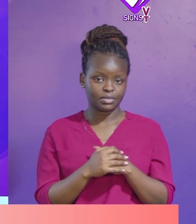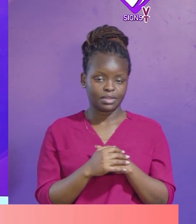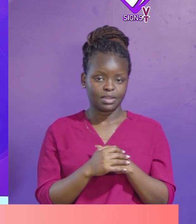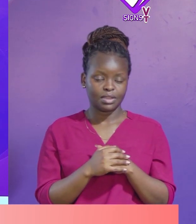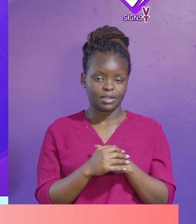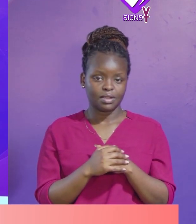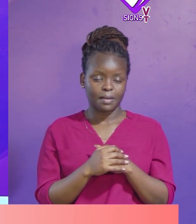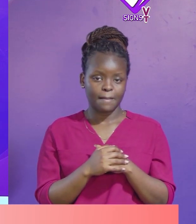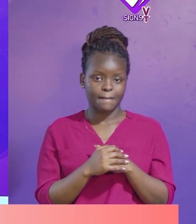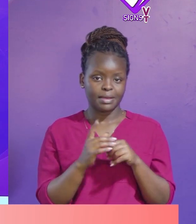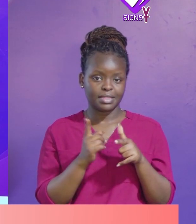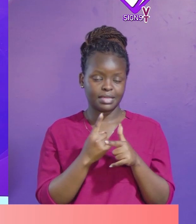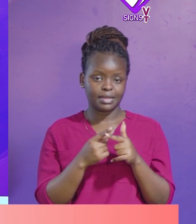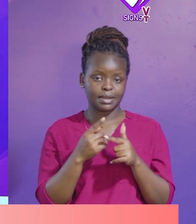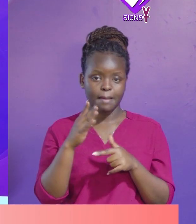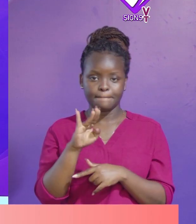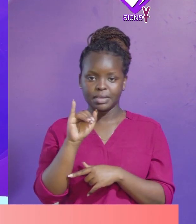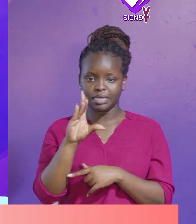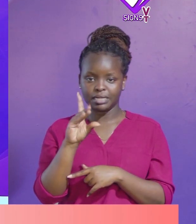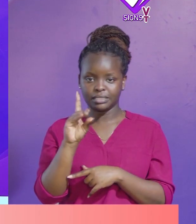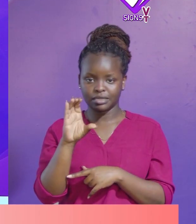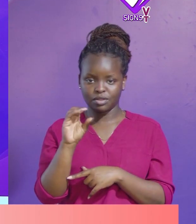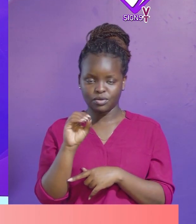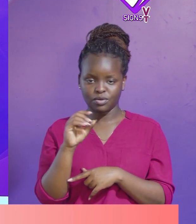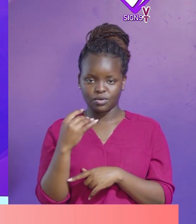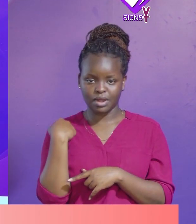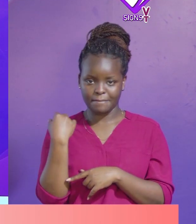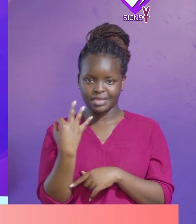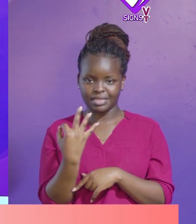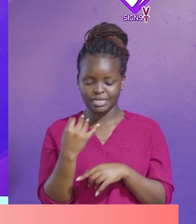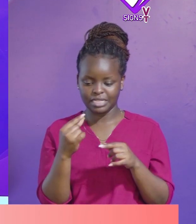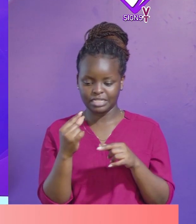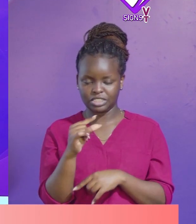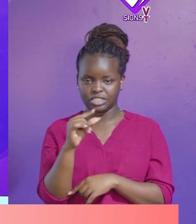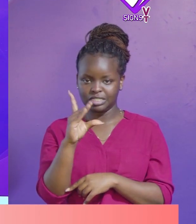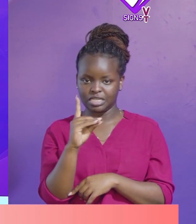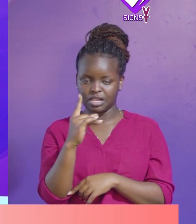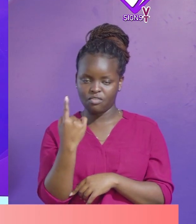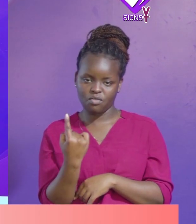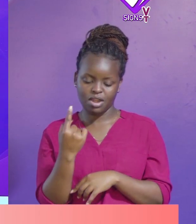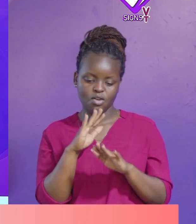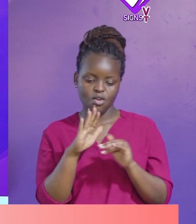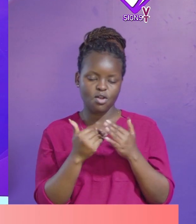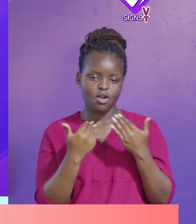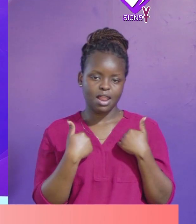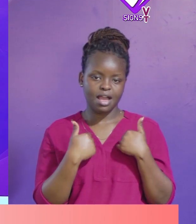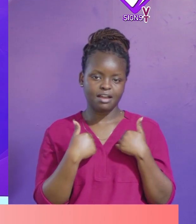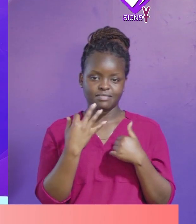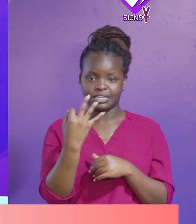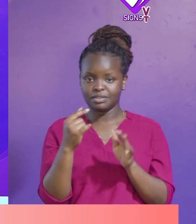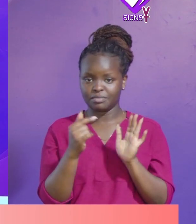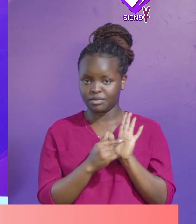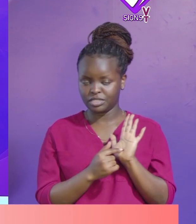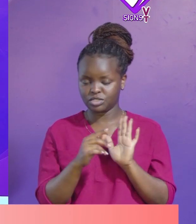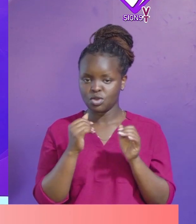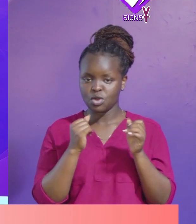of 2. Then Bidco United come third with the goal difference of 1. They all have 3 points. Ulinzi Stars have 3